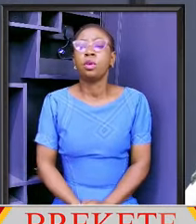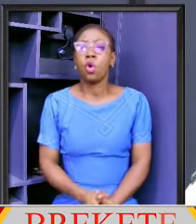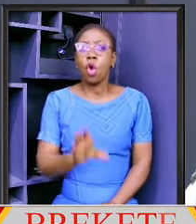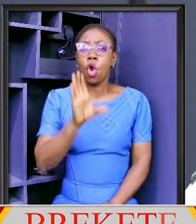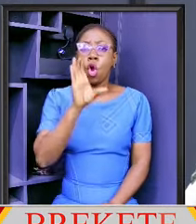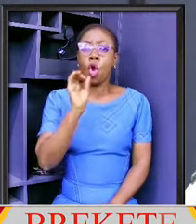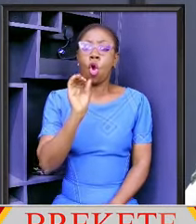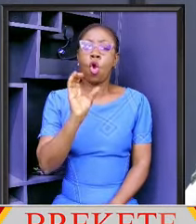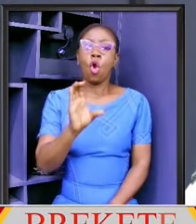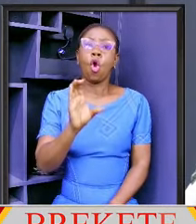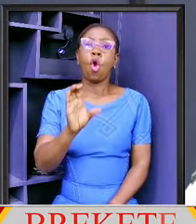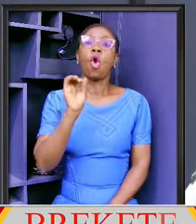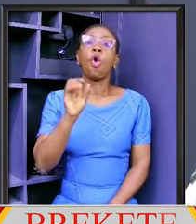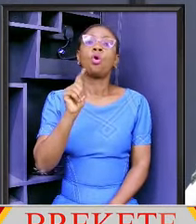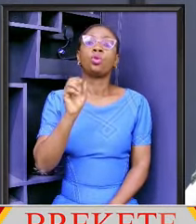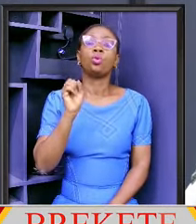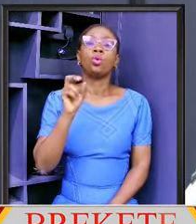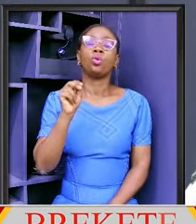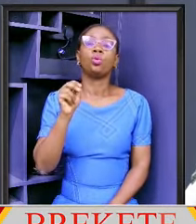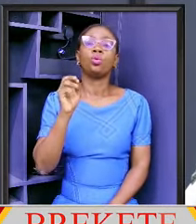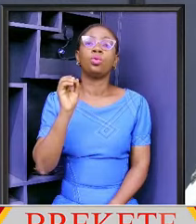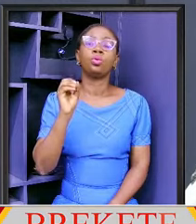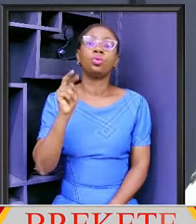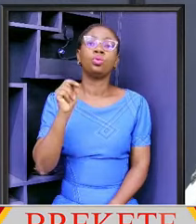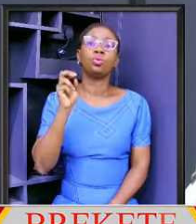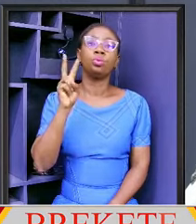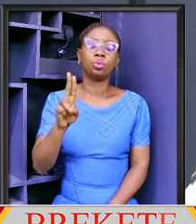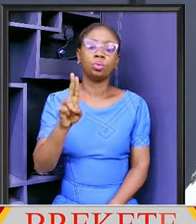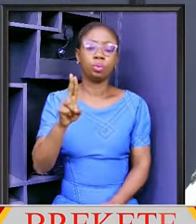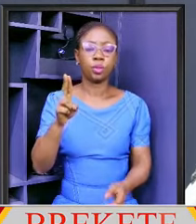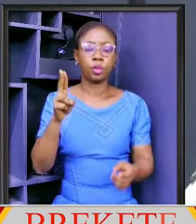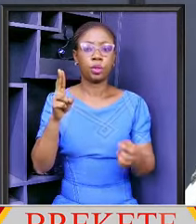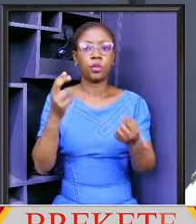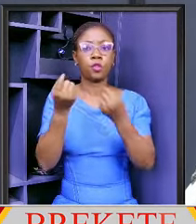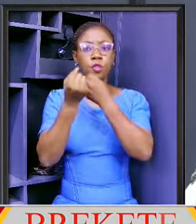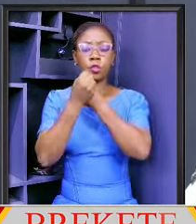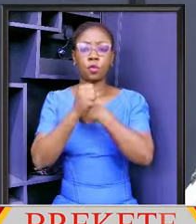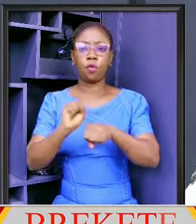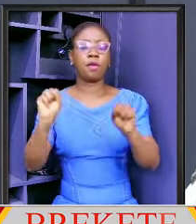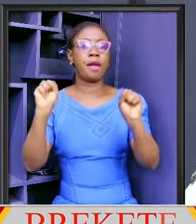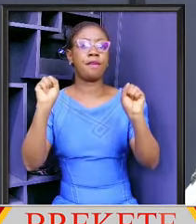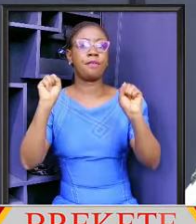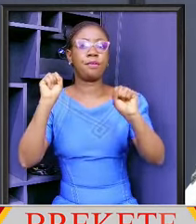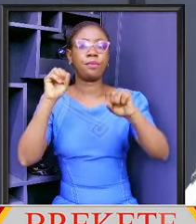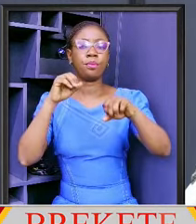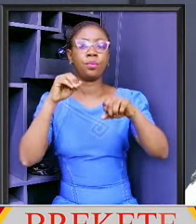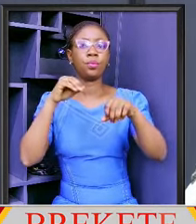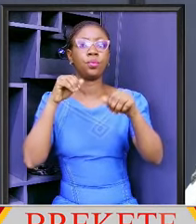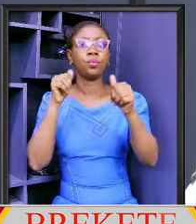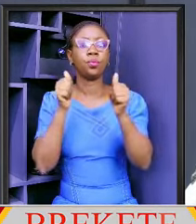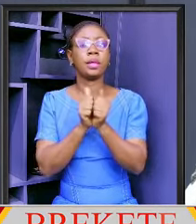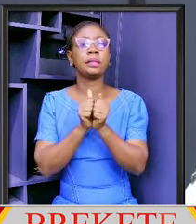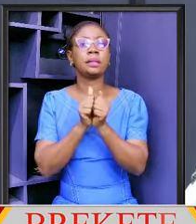Cotonou, they survive on the transaction where they happen. And